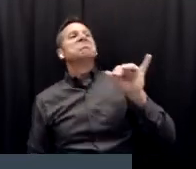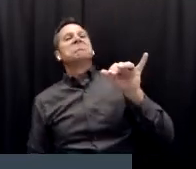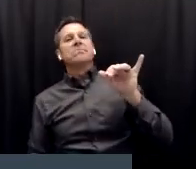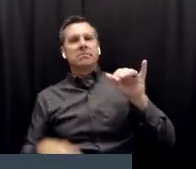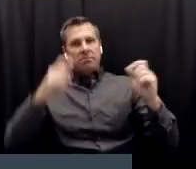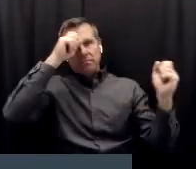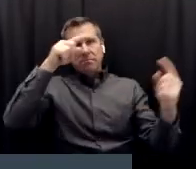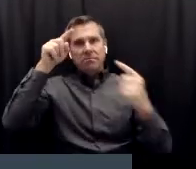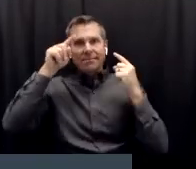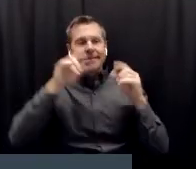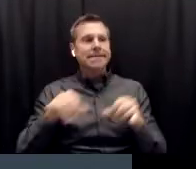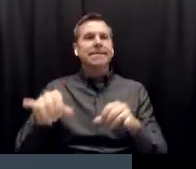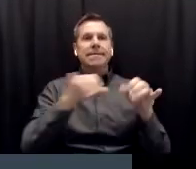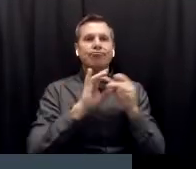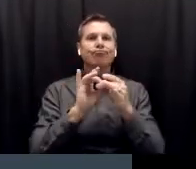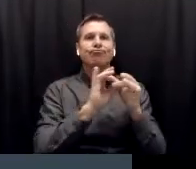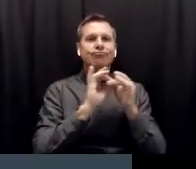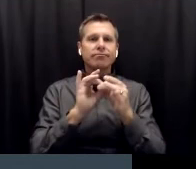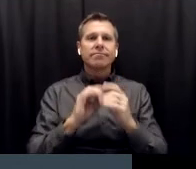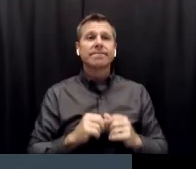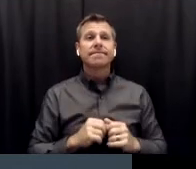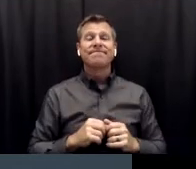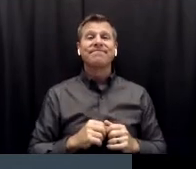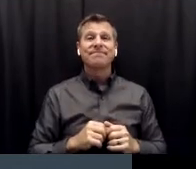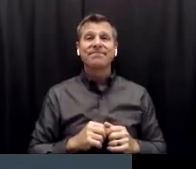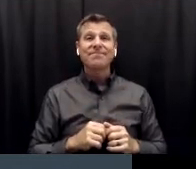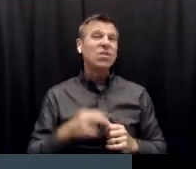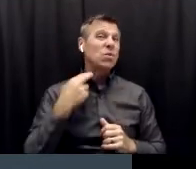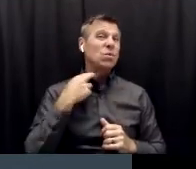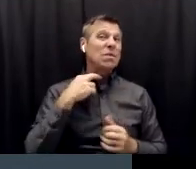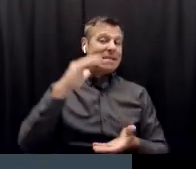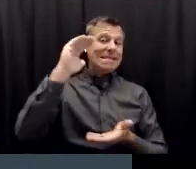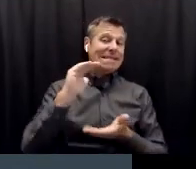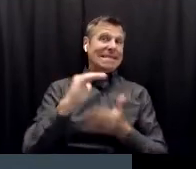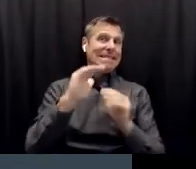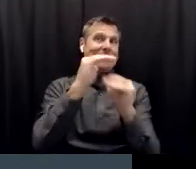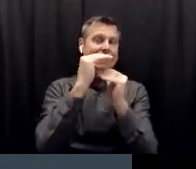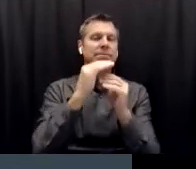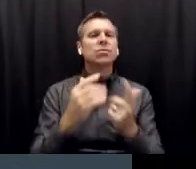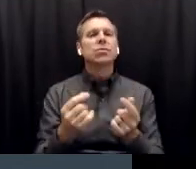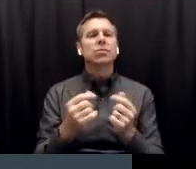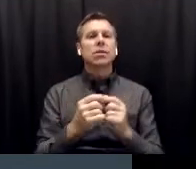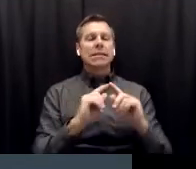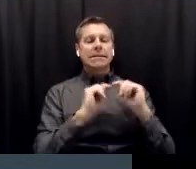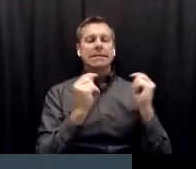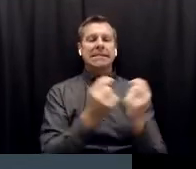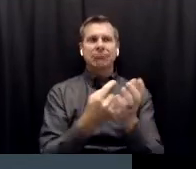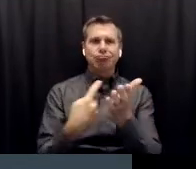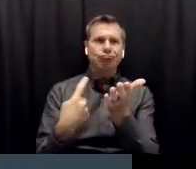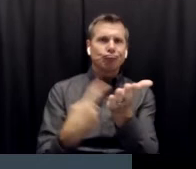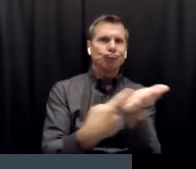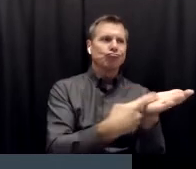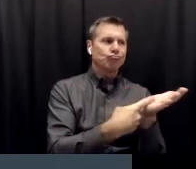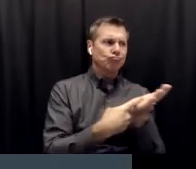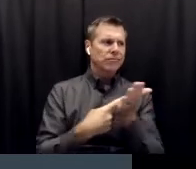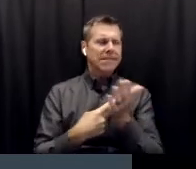Just a reminder here about our pre-flight risk mitigation for our crew briefings. Remember, a